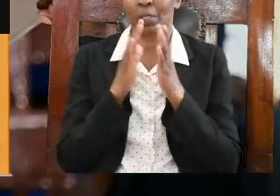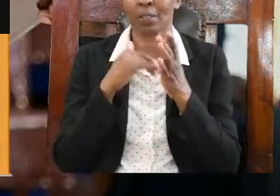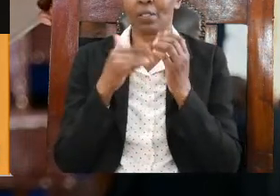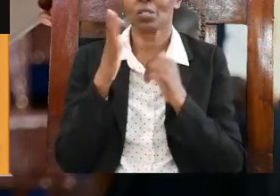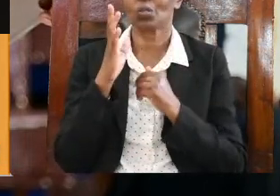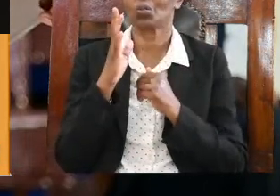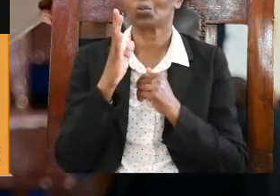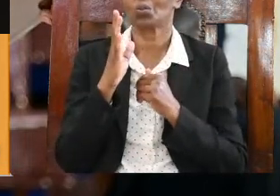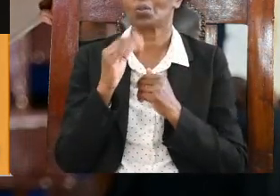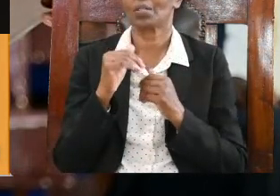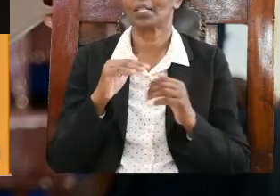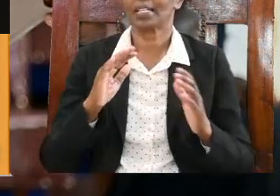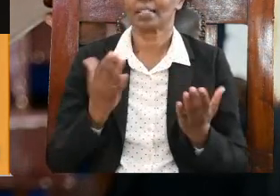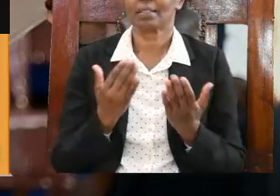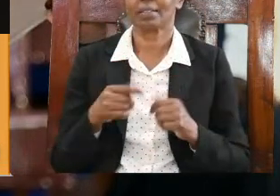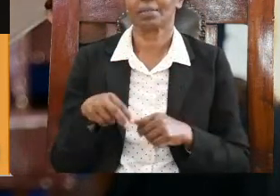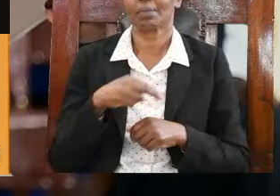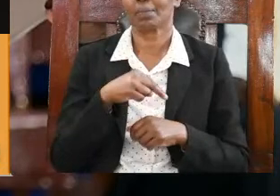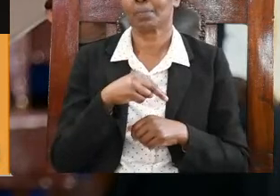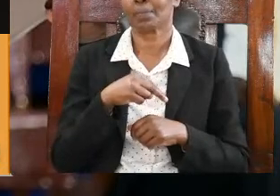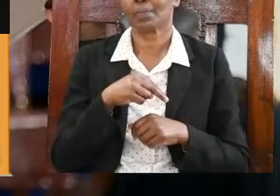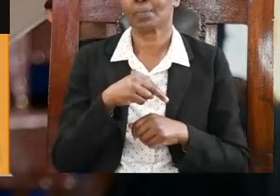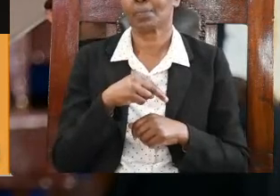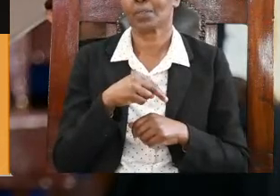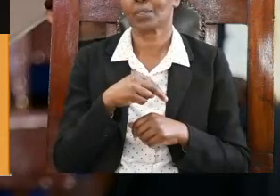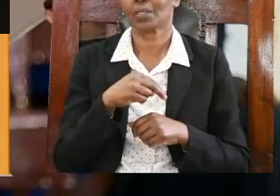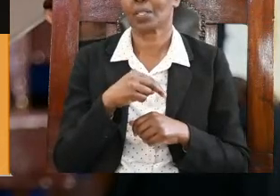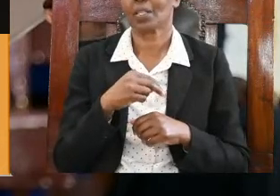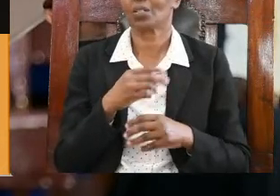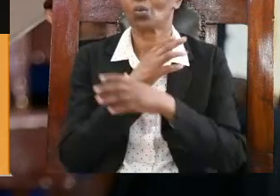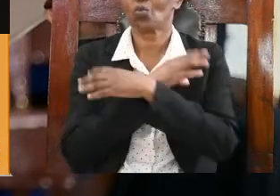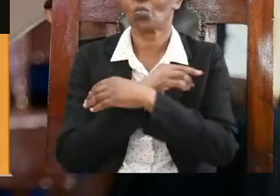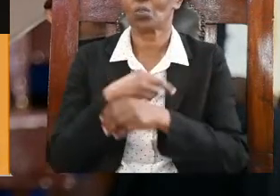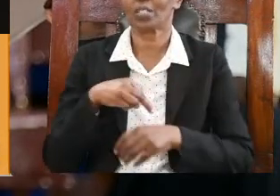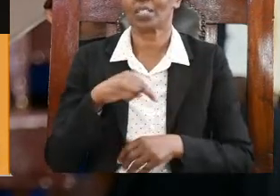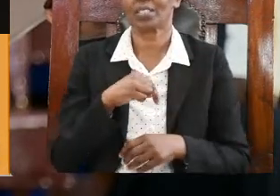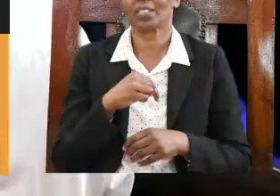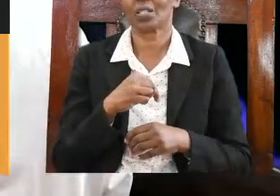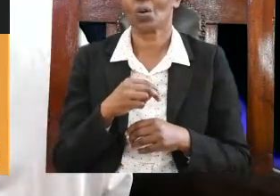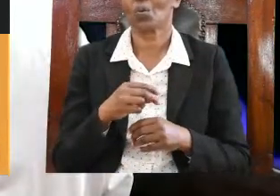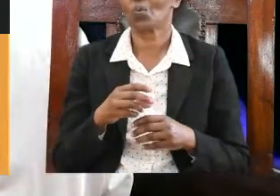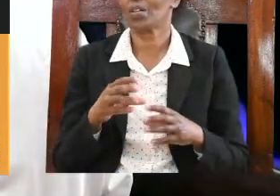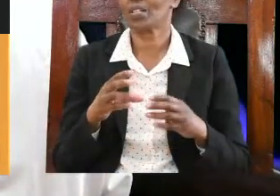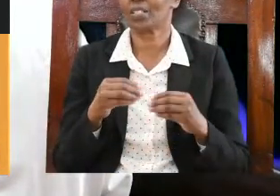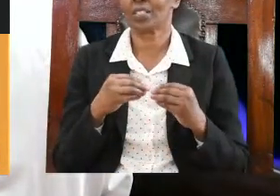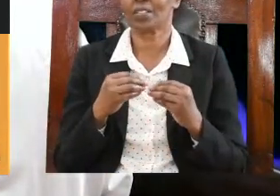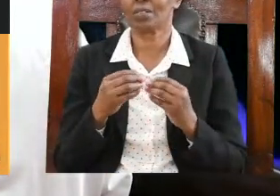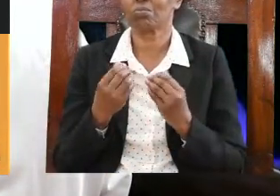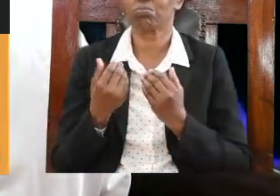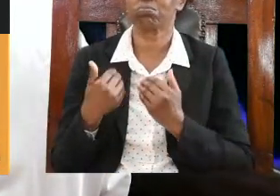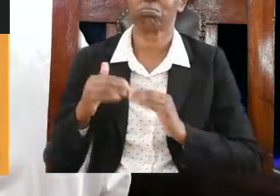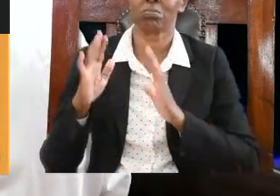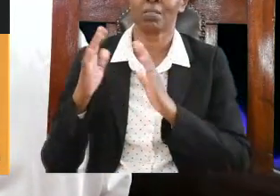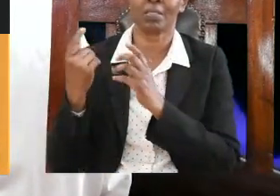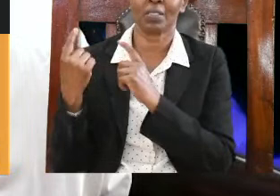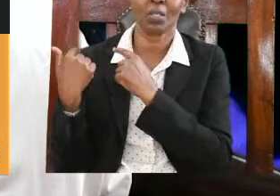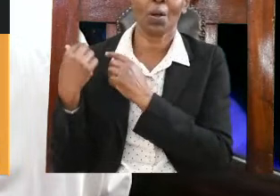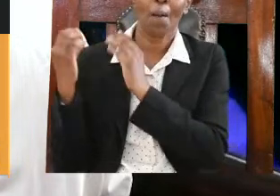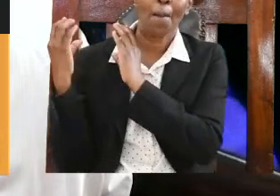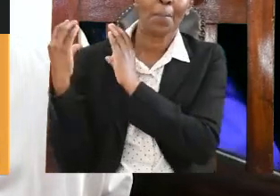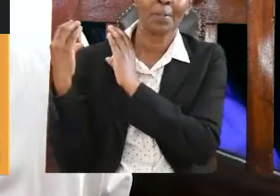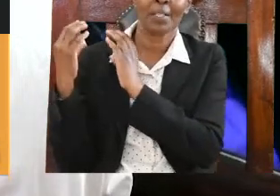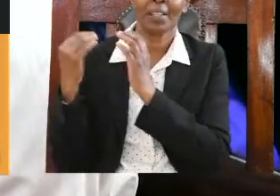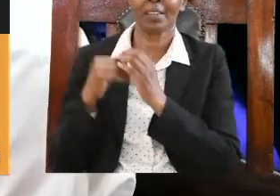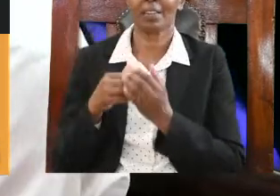get to encourage us. You may get to comfort us, even as we look at the burdens that really weigh us